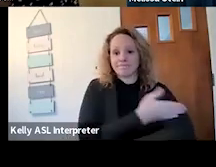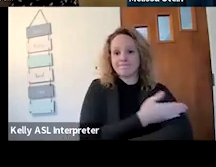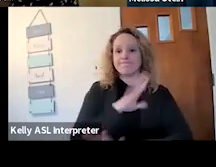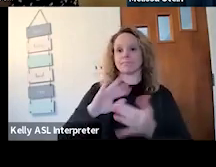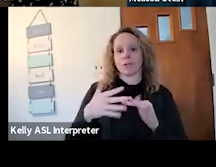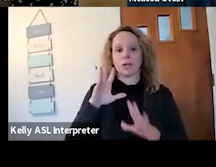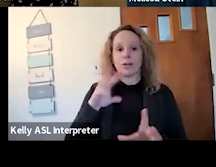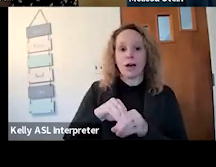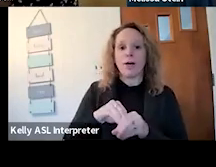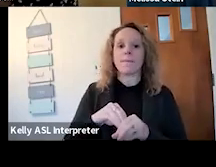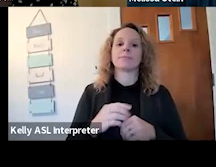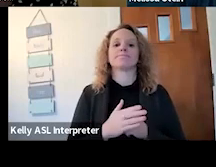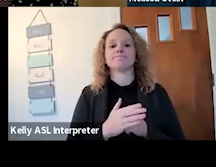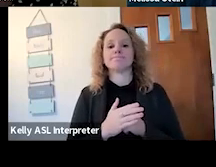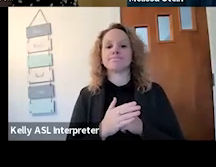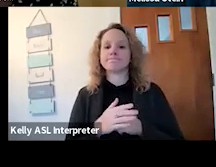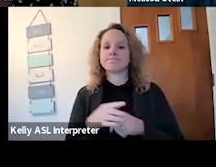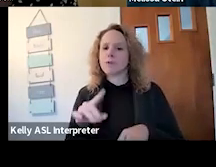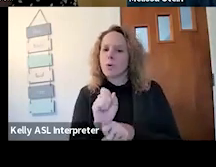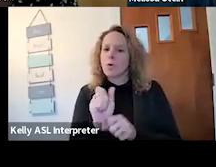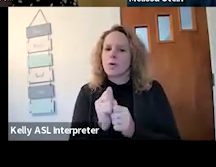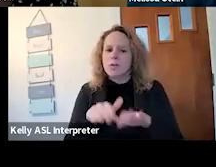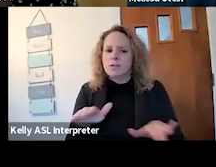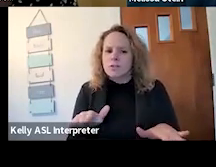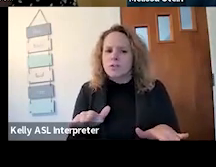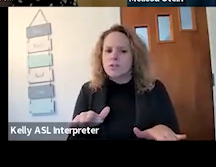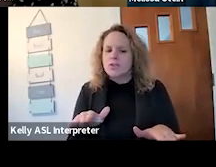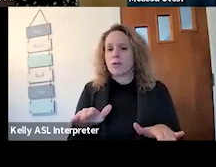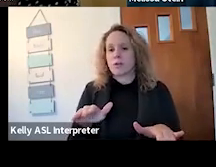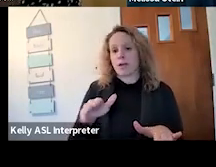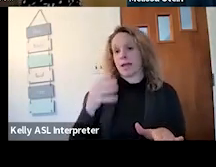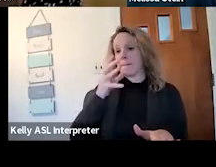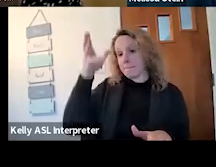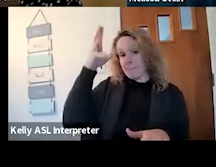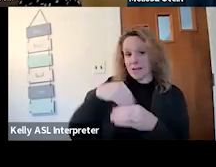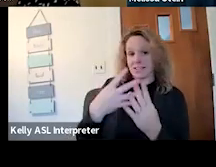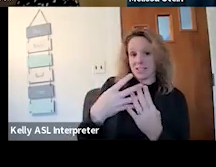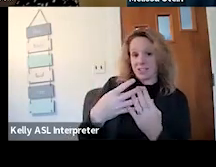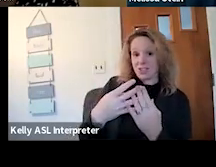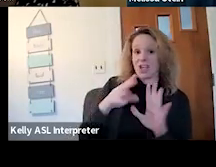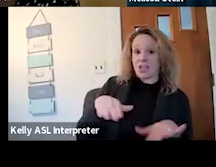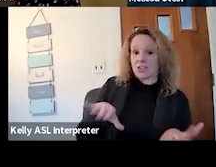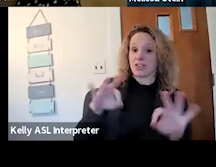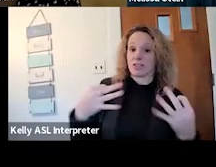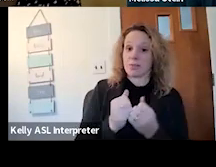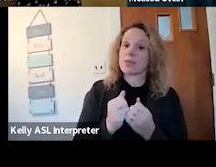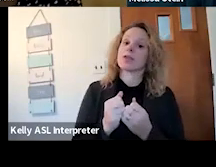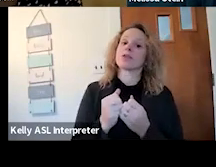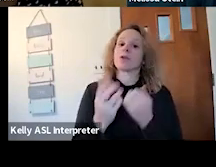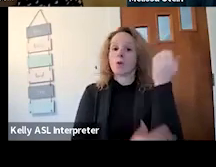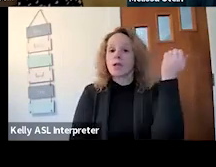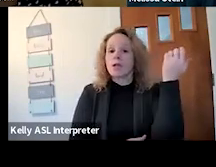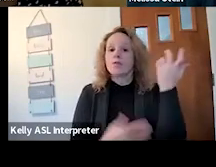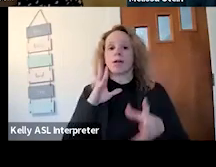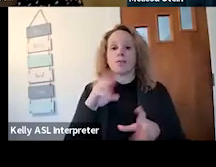wellness. Dr. Dahlgren's work includes children with incarcerated parents, children and family with child